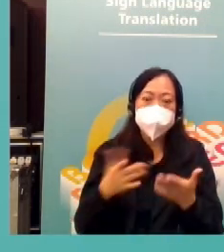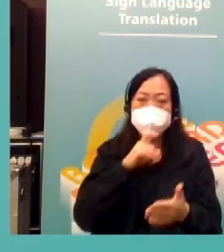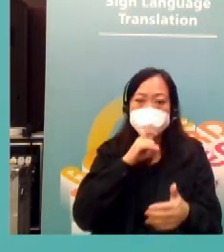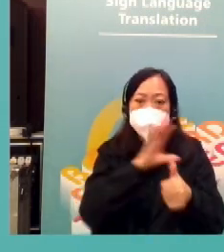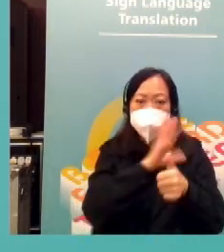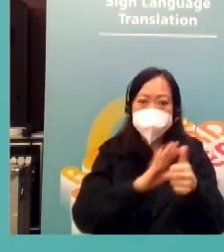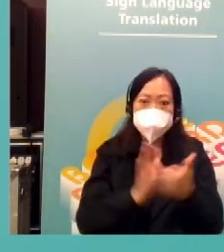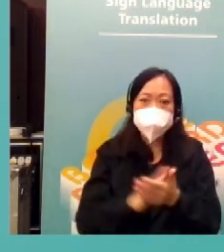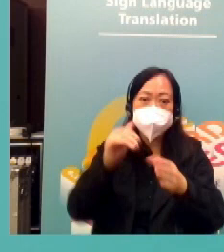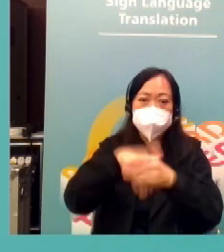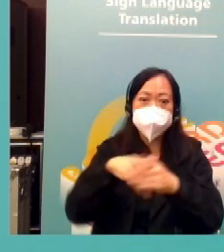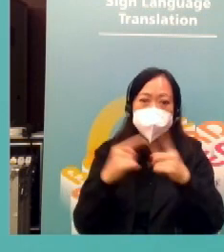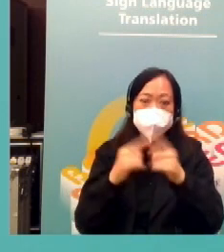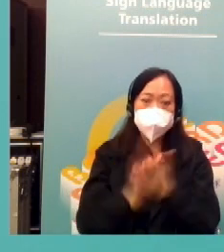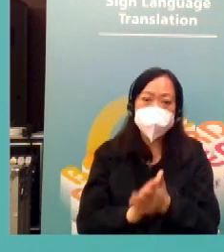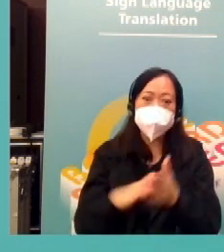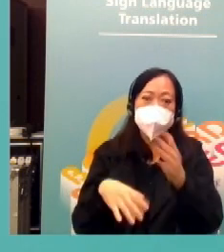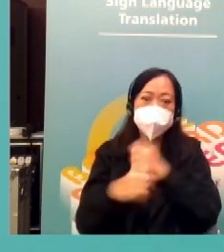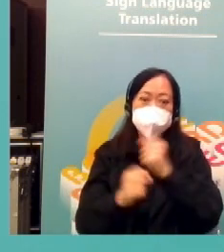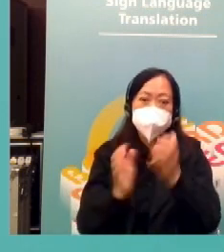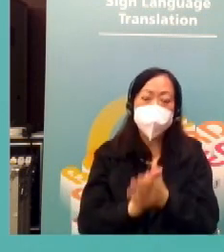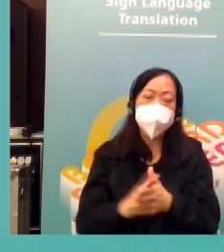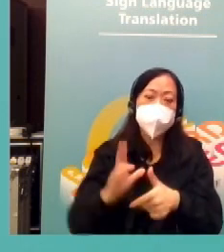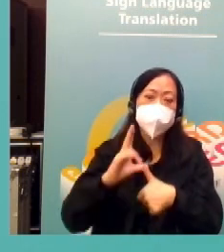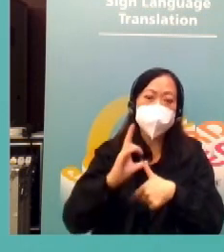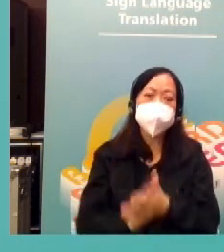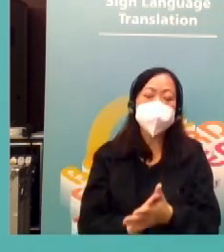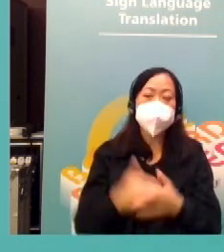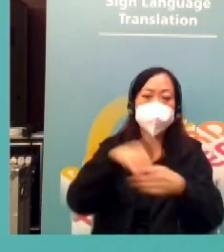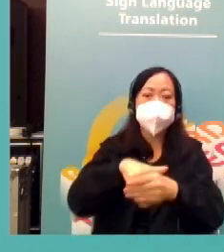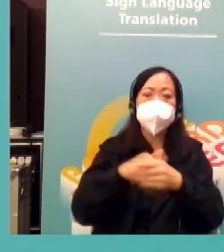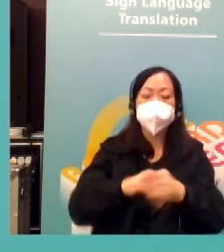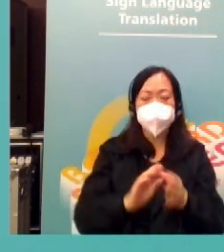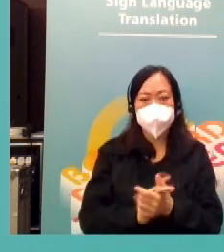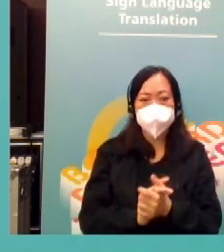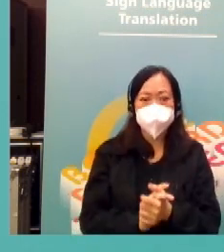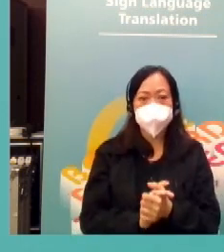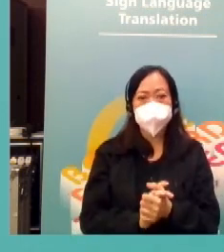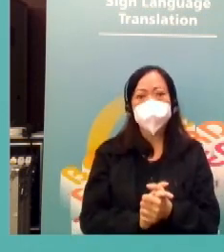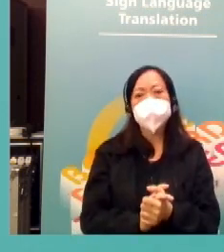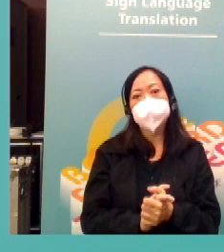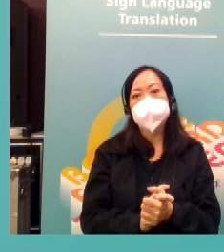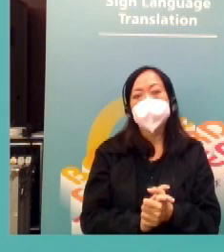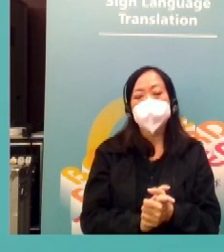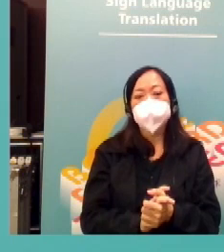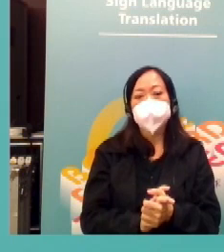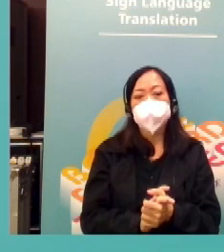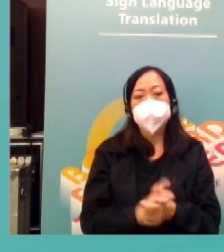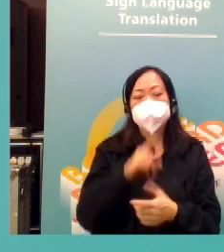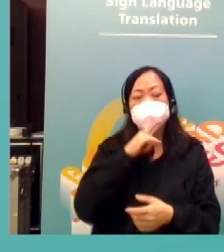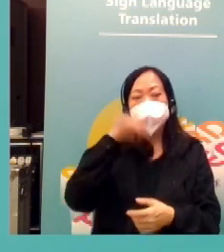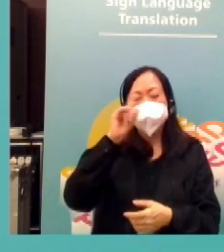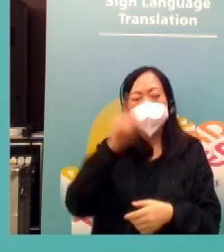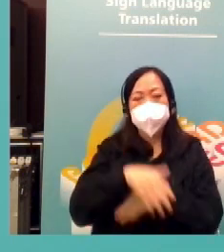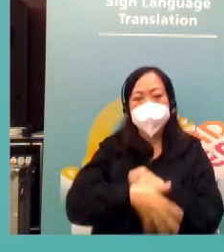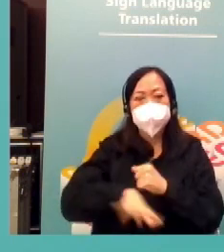investment approach? What kind of system is needed to support this kind of